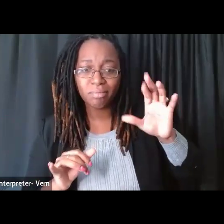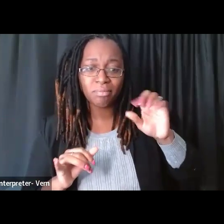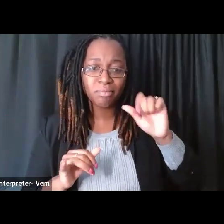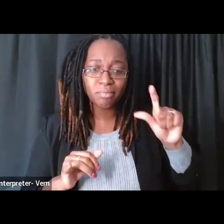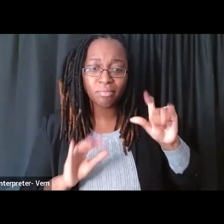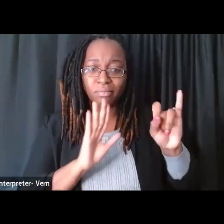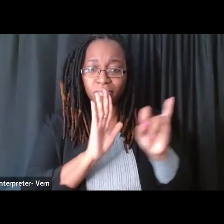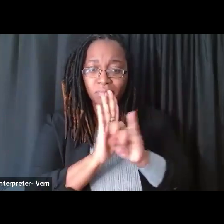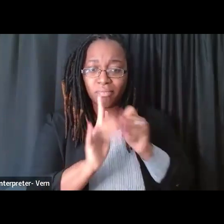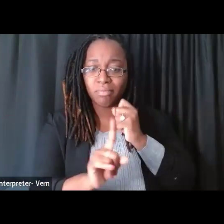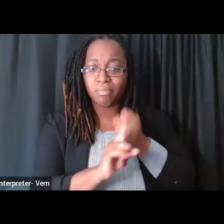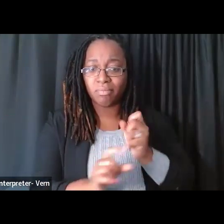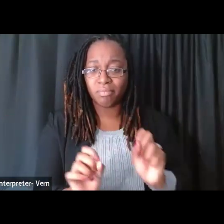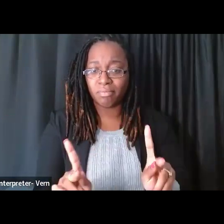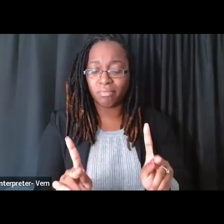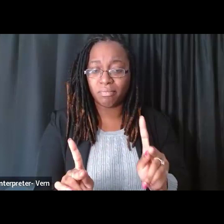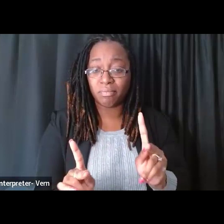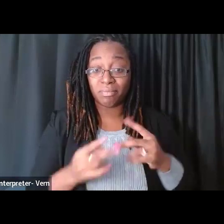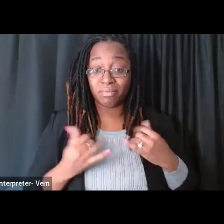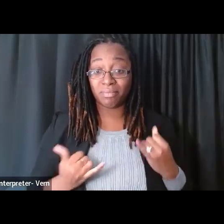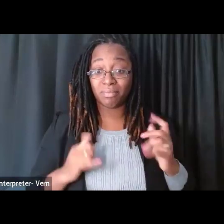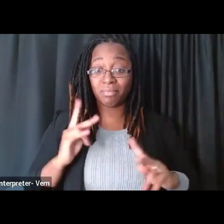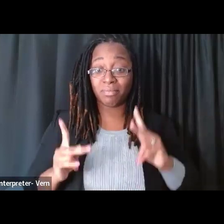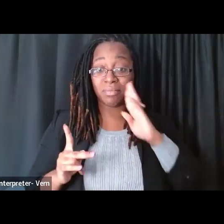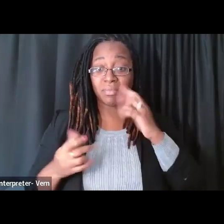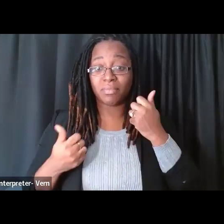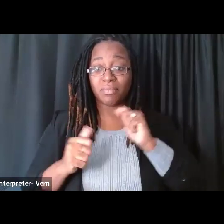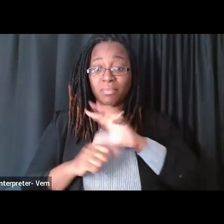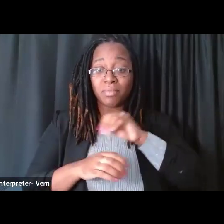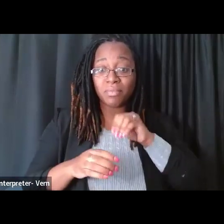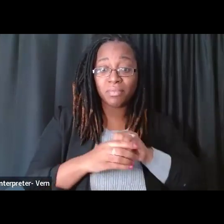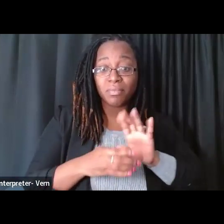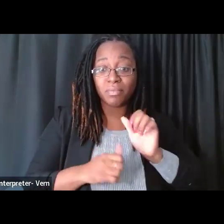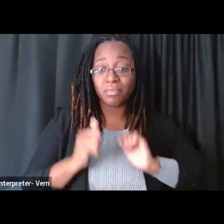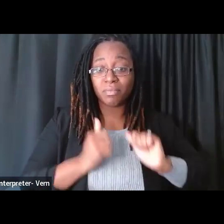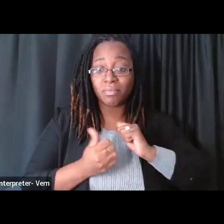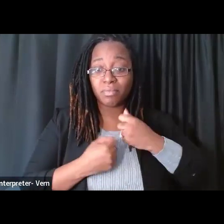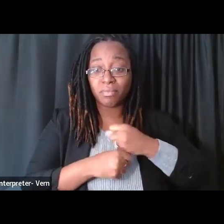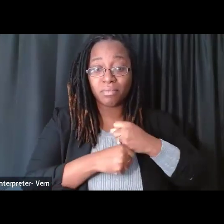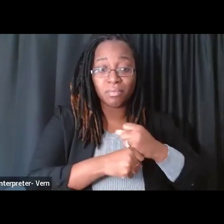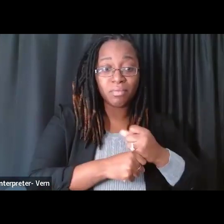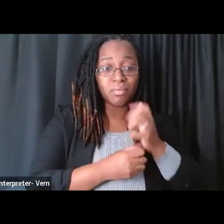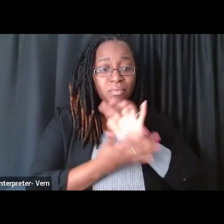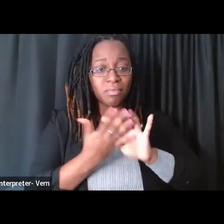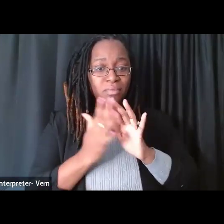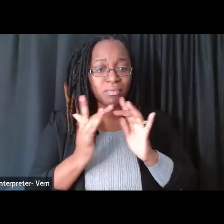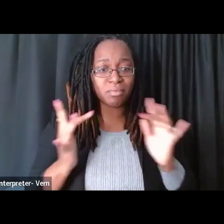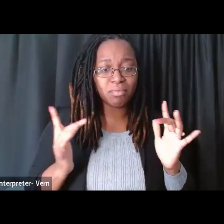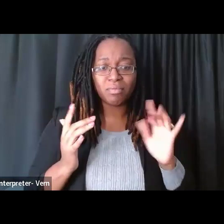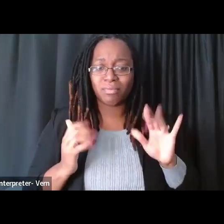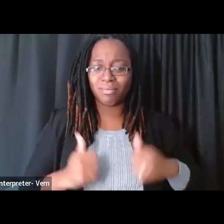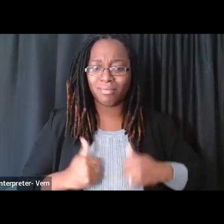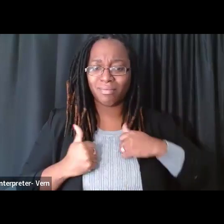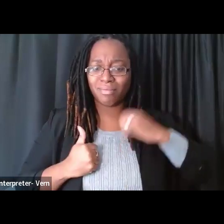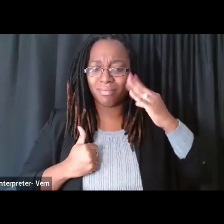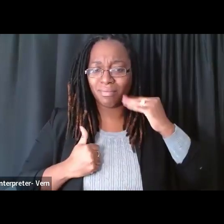sexualization. So why is it important to incorporate an understanding of the role of race, culture, and